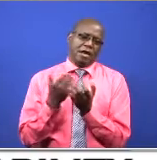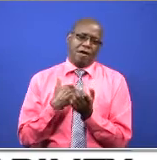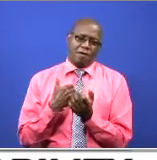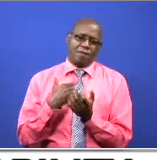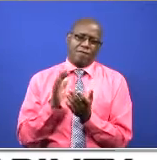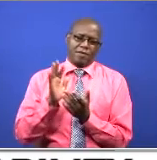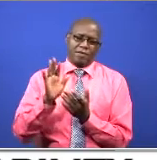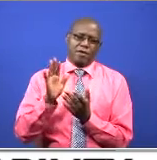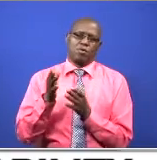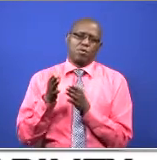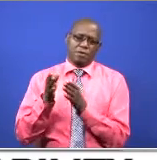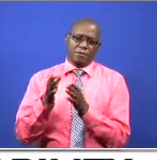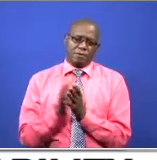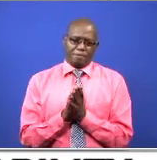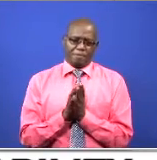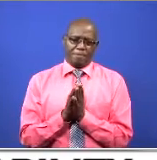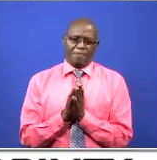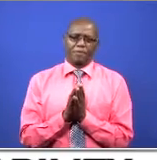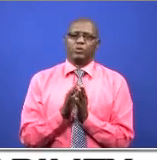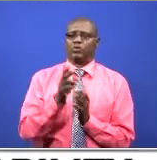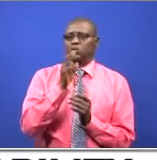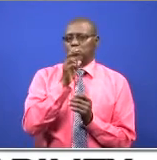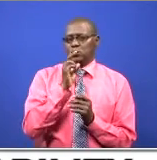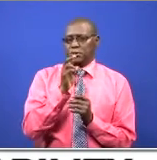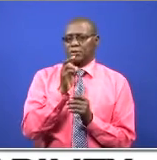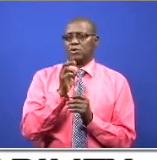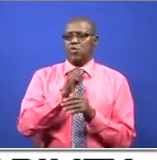lines. 2020, COVID,